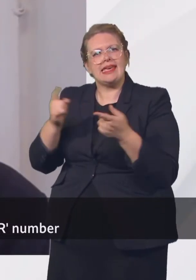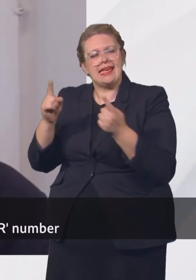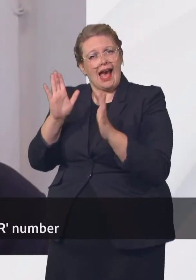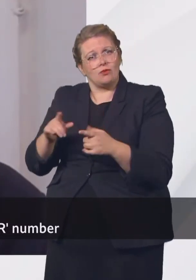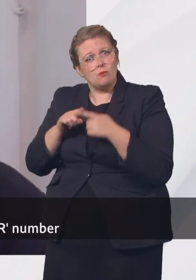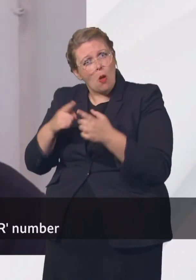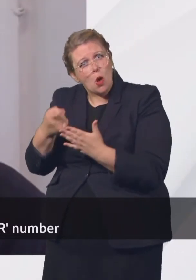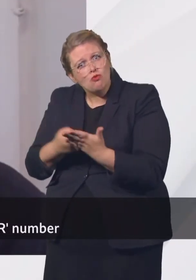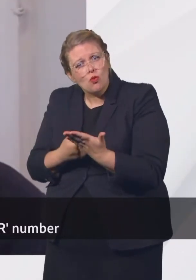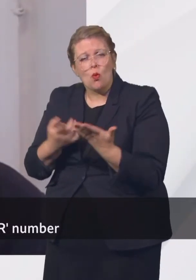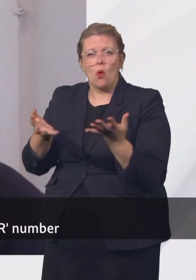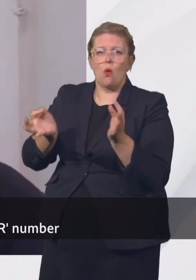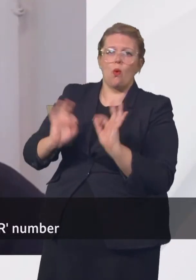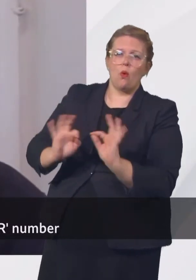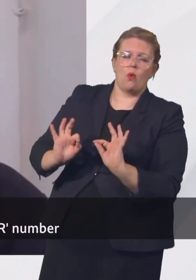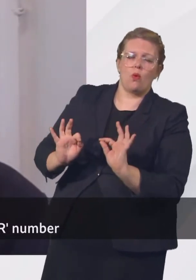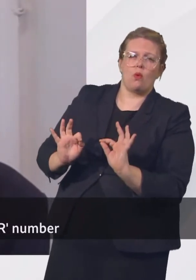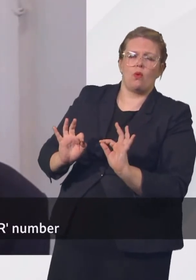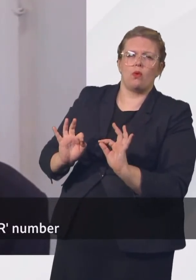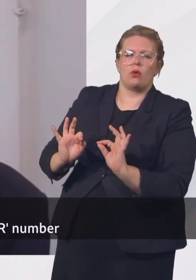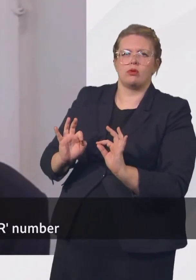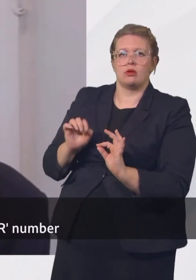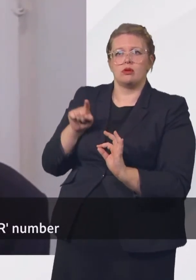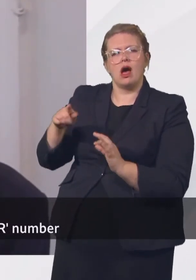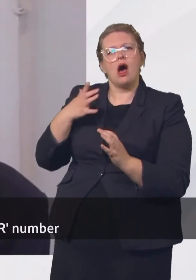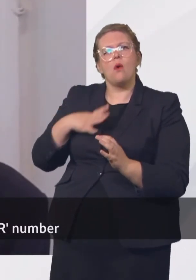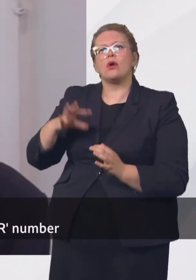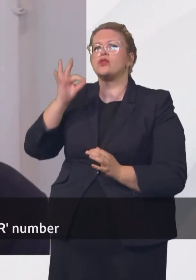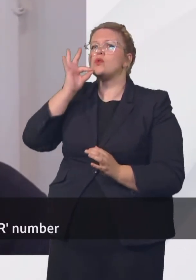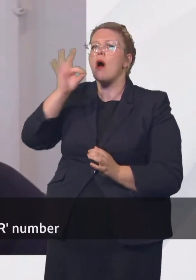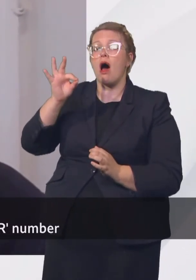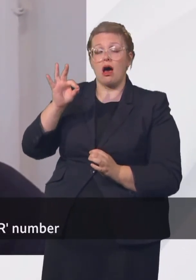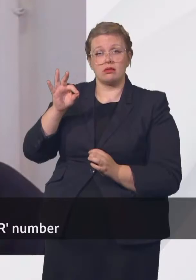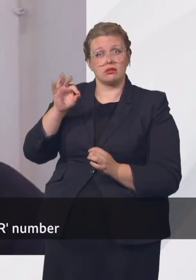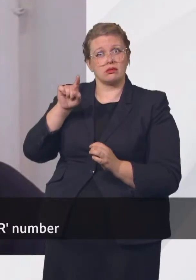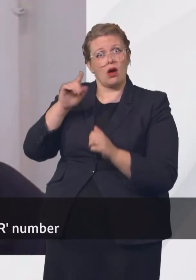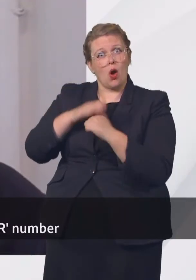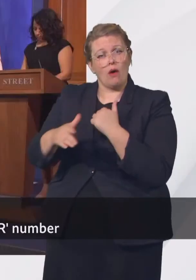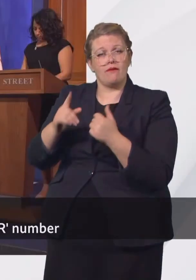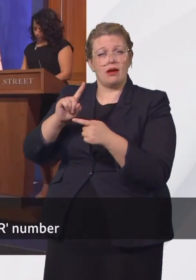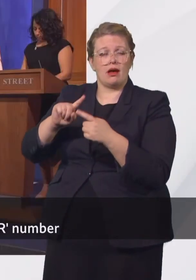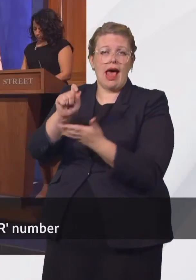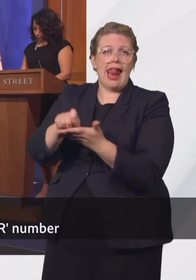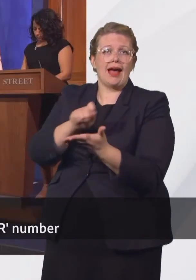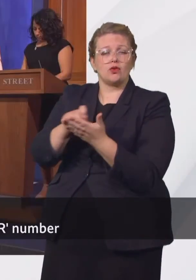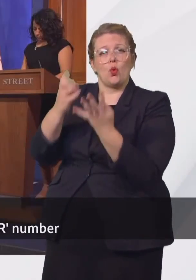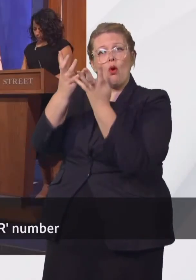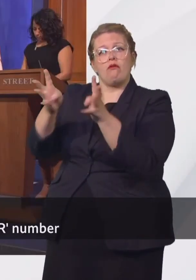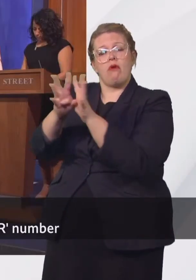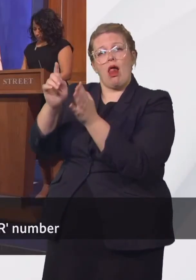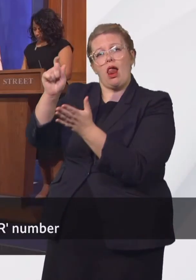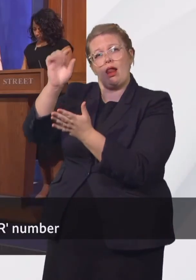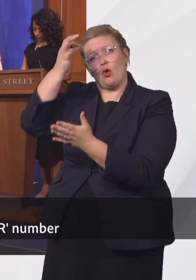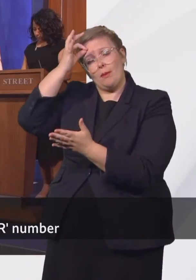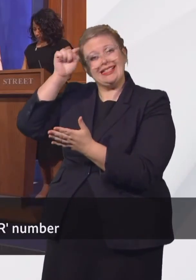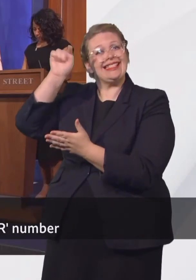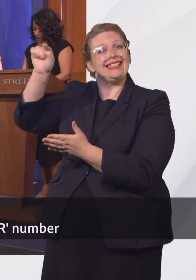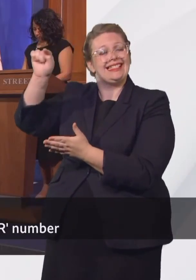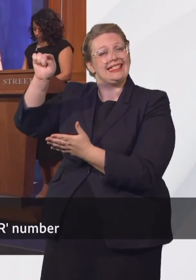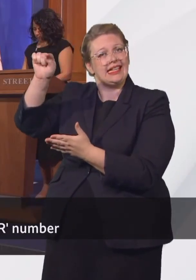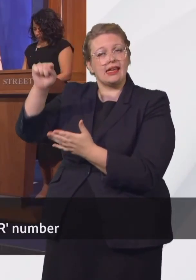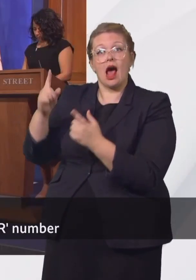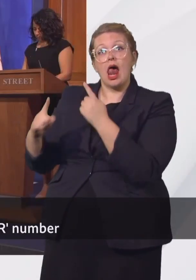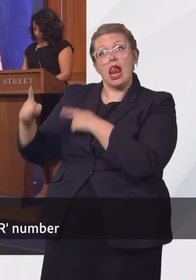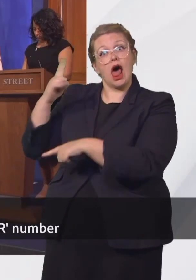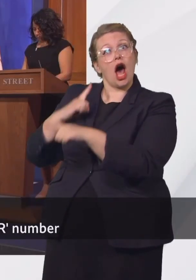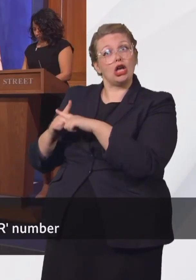Prime Minister and the Conservative Party, is it doing so with that threat still hanging over it? So I'll answer the